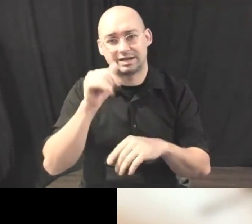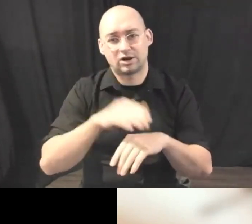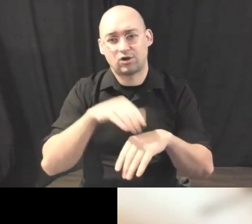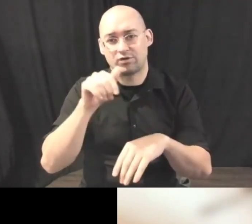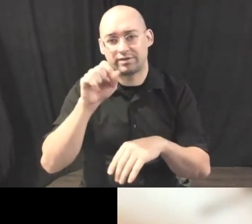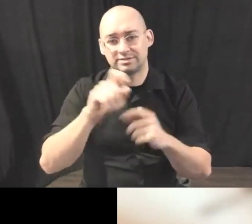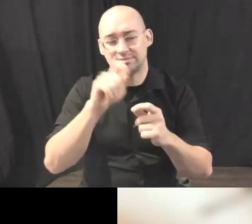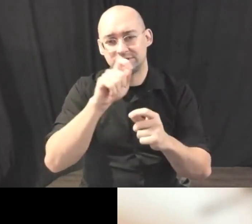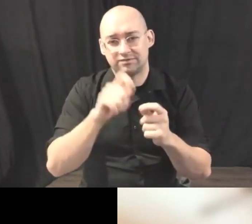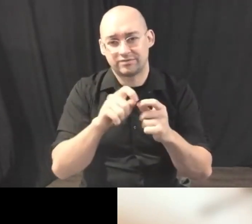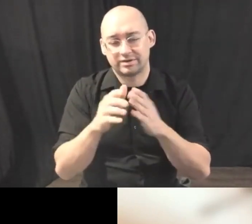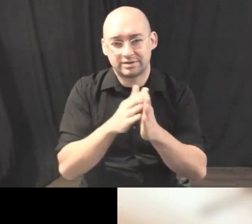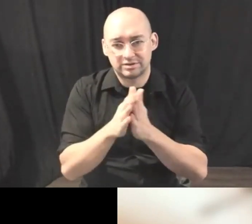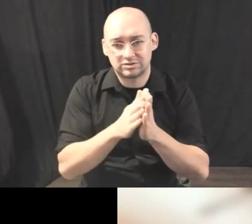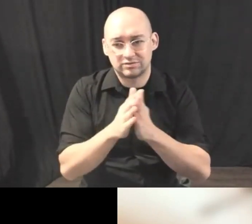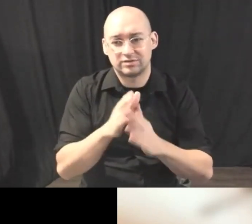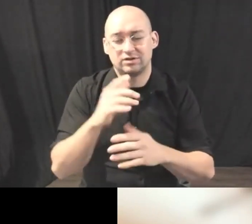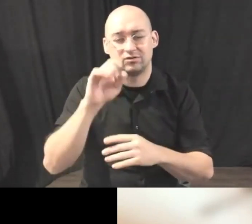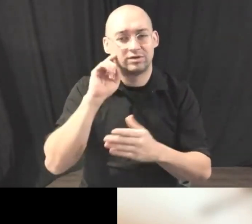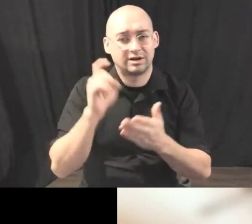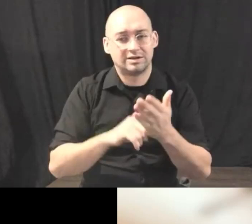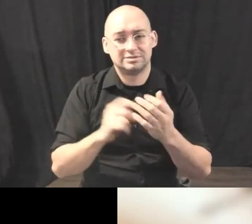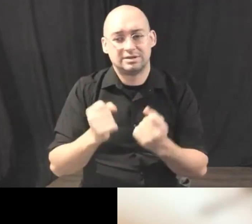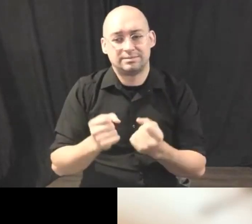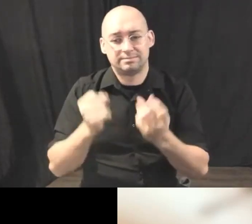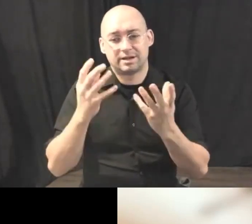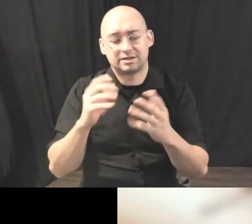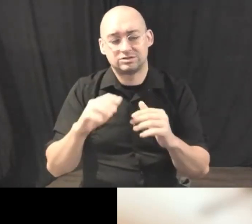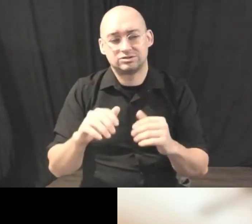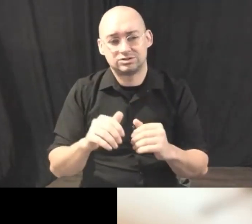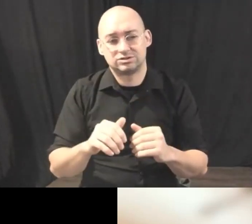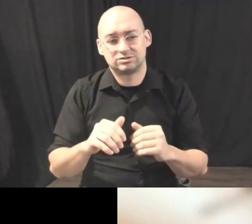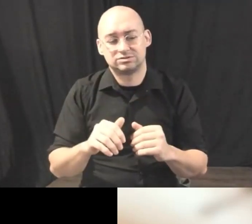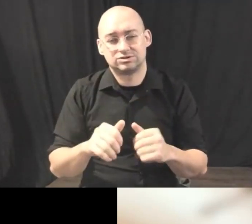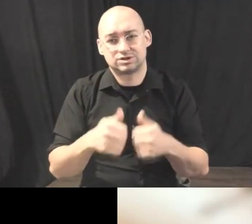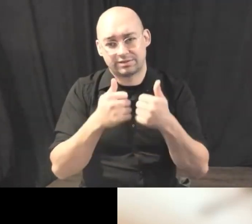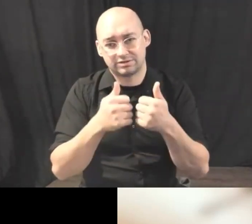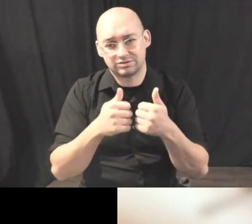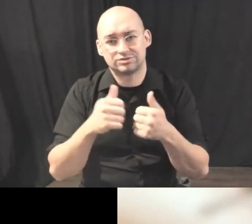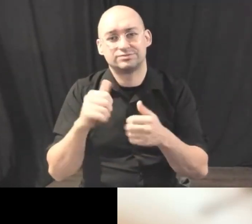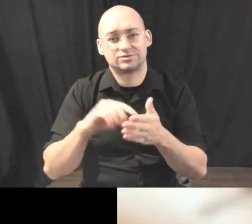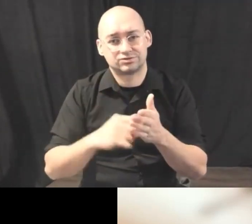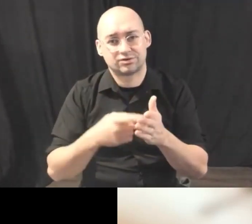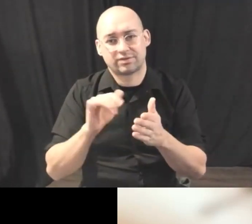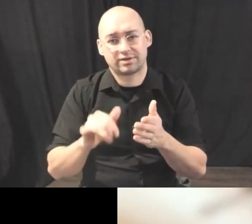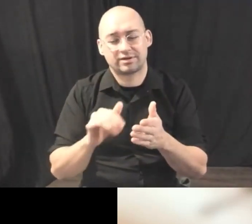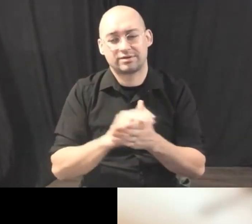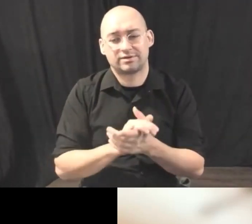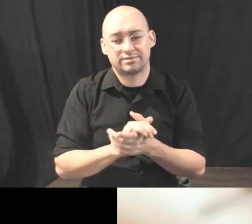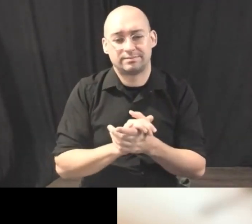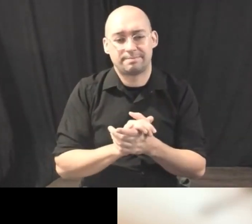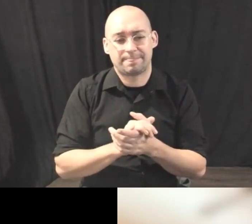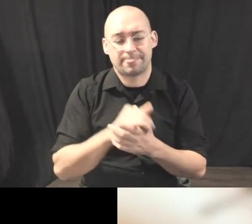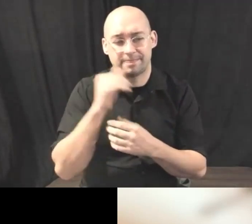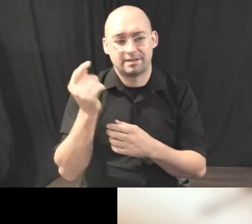initiative, recognizing that there are many challenges to getting that started, not only, especially also